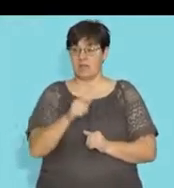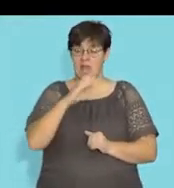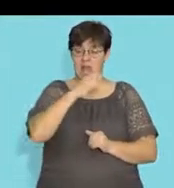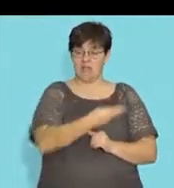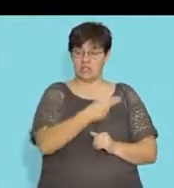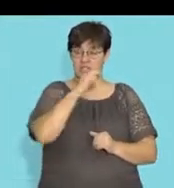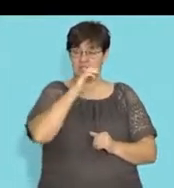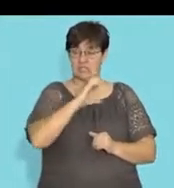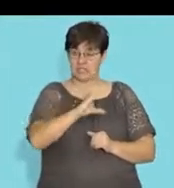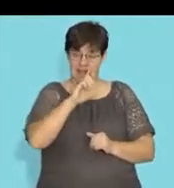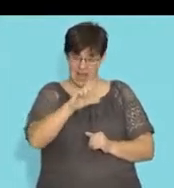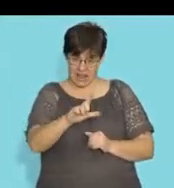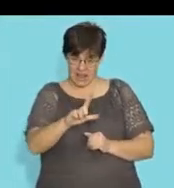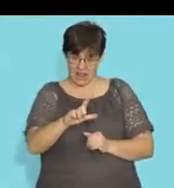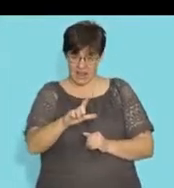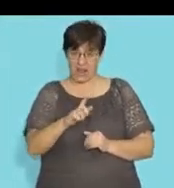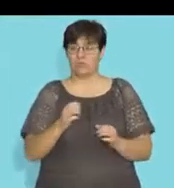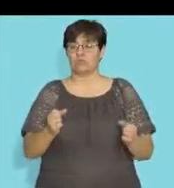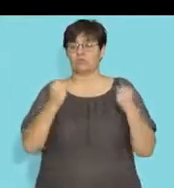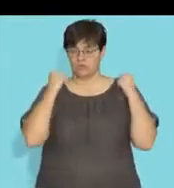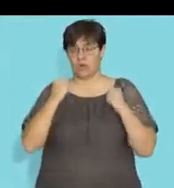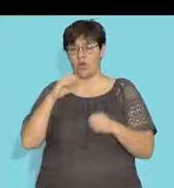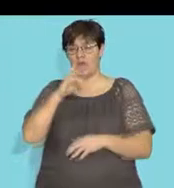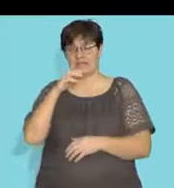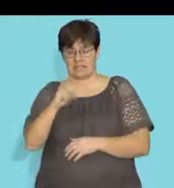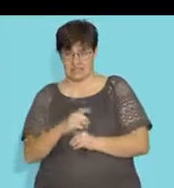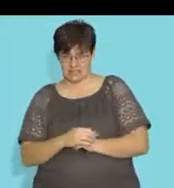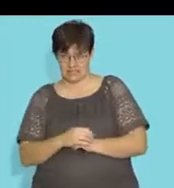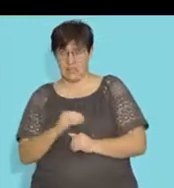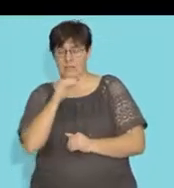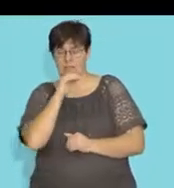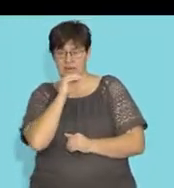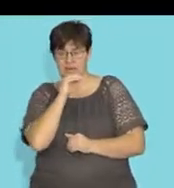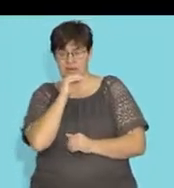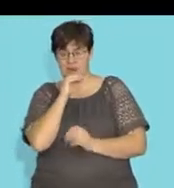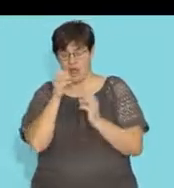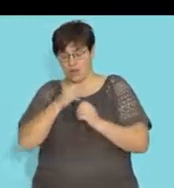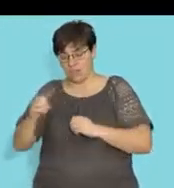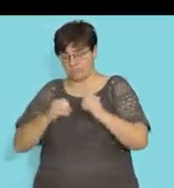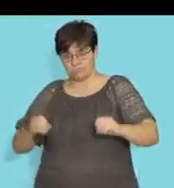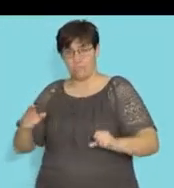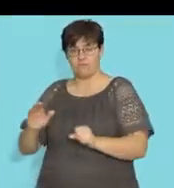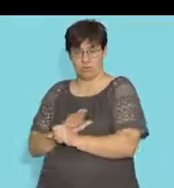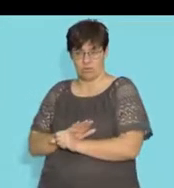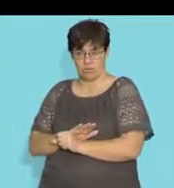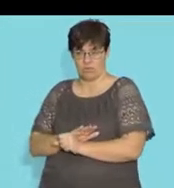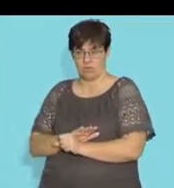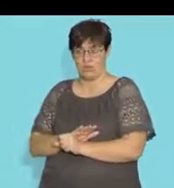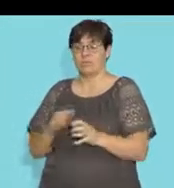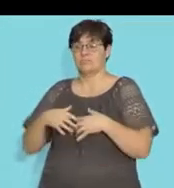strong acid, which means it will completely ionize and